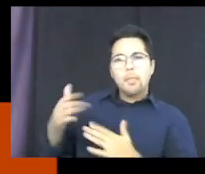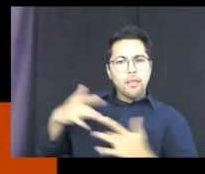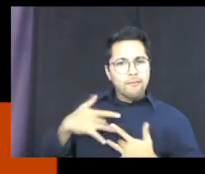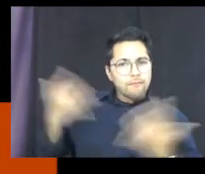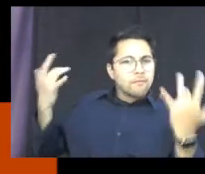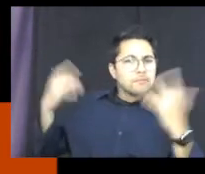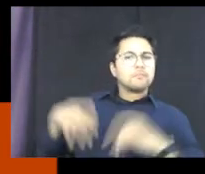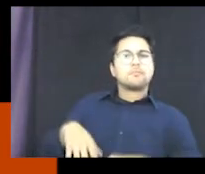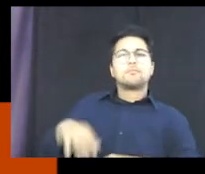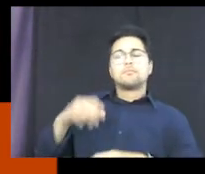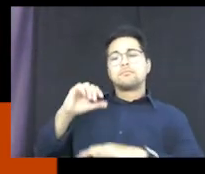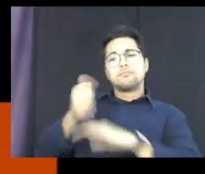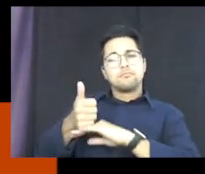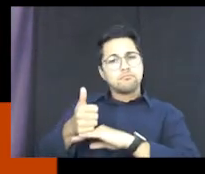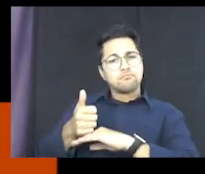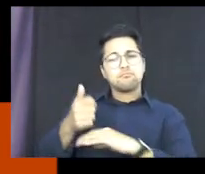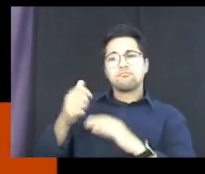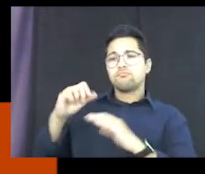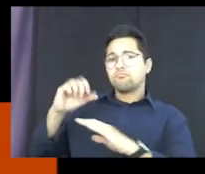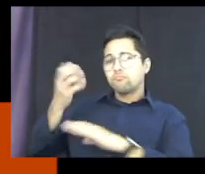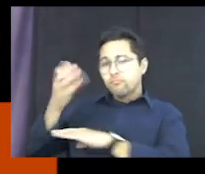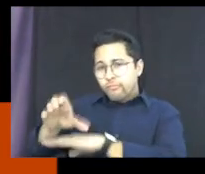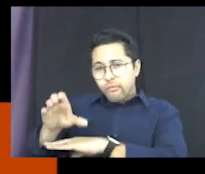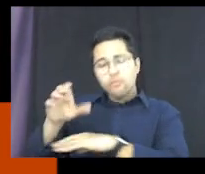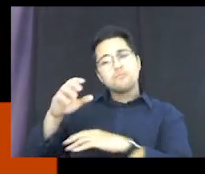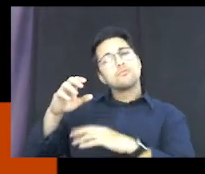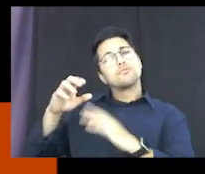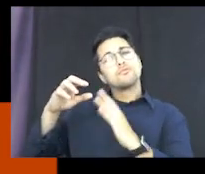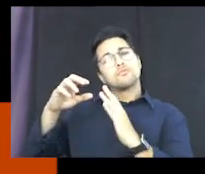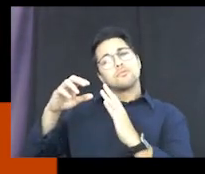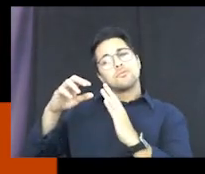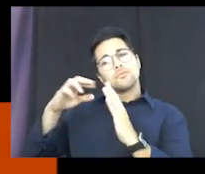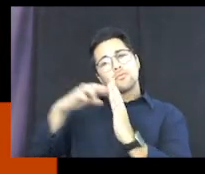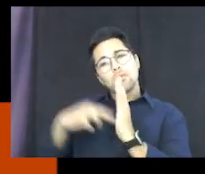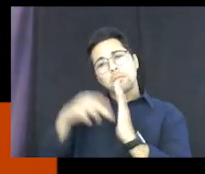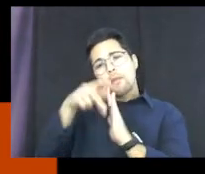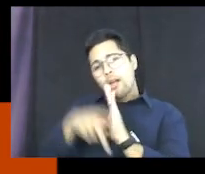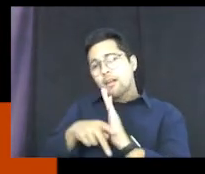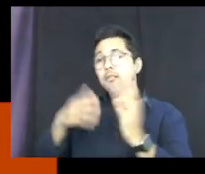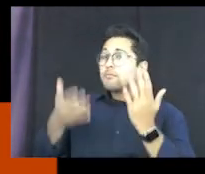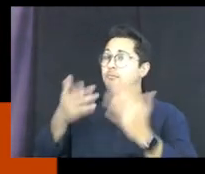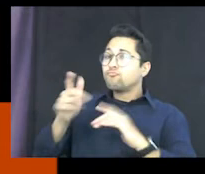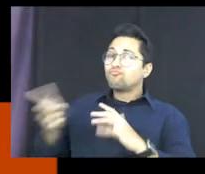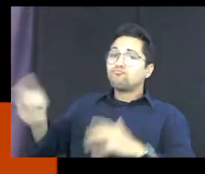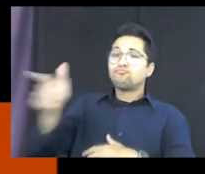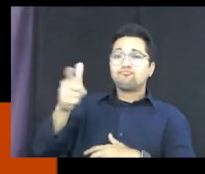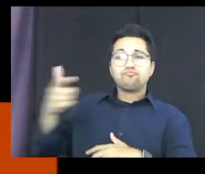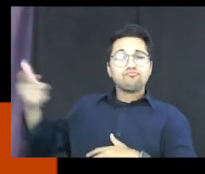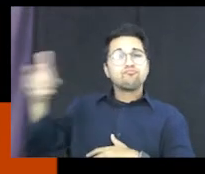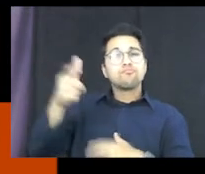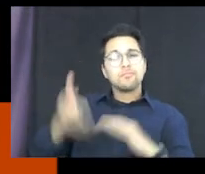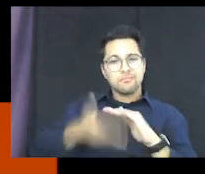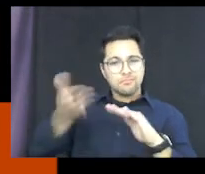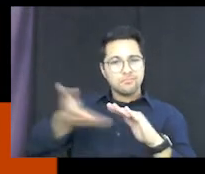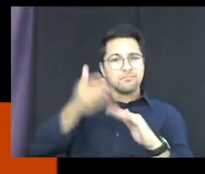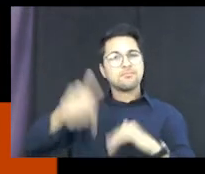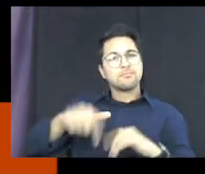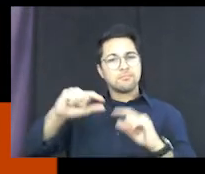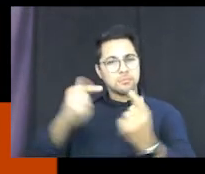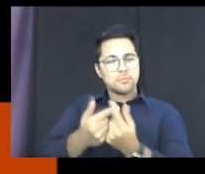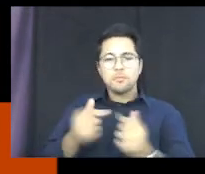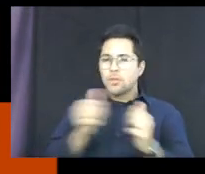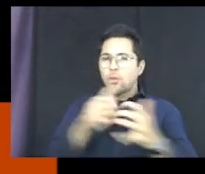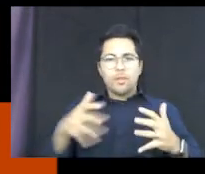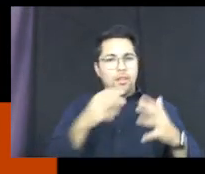events, establish and enforce the group's rules and policies, and may take turns facilitating the group without any